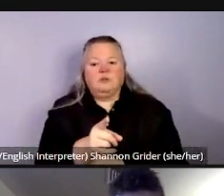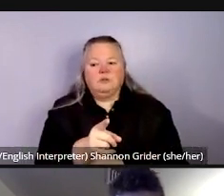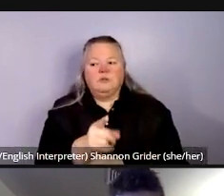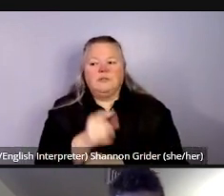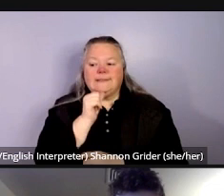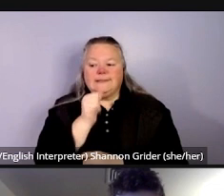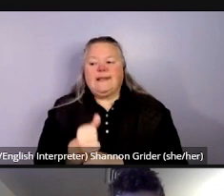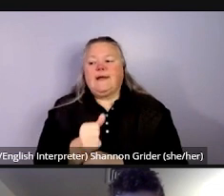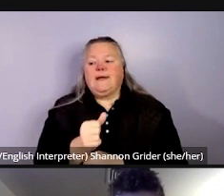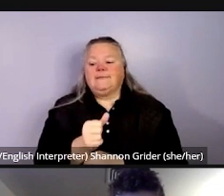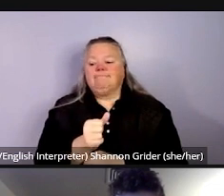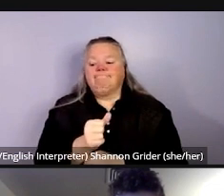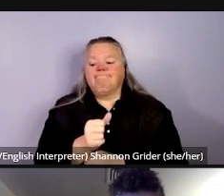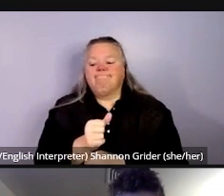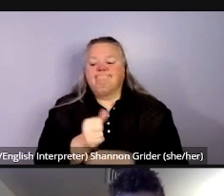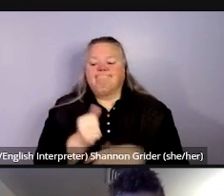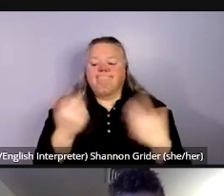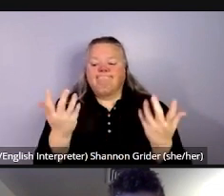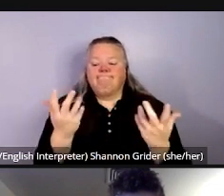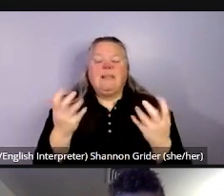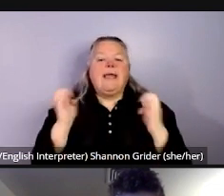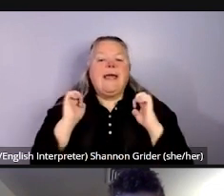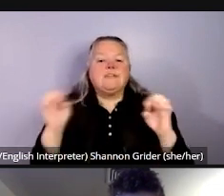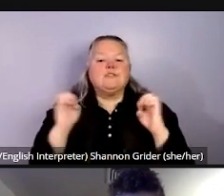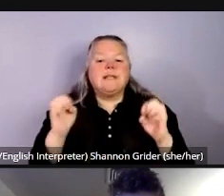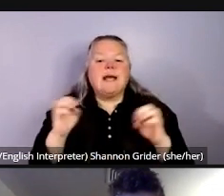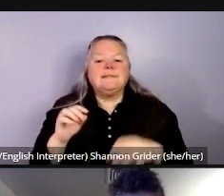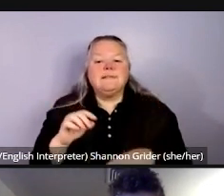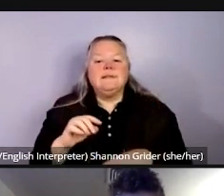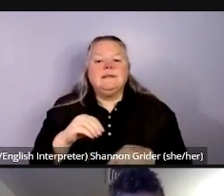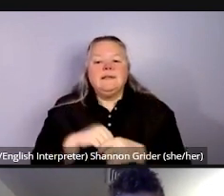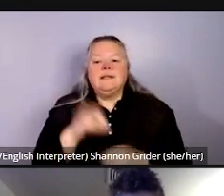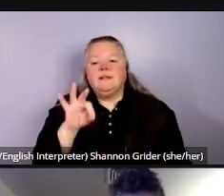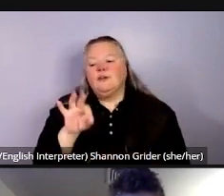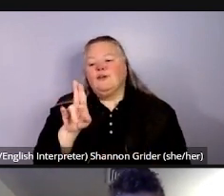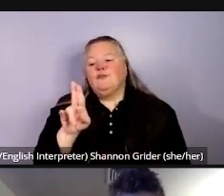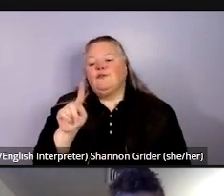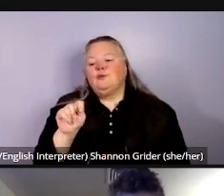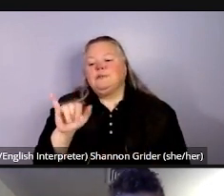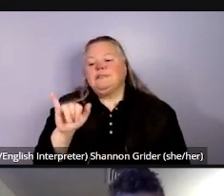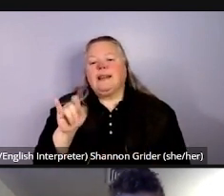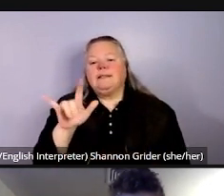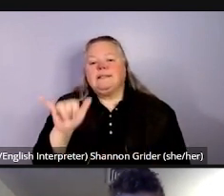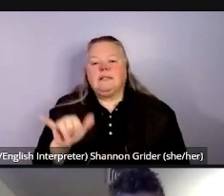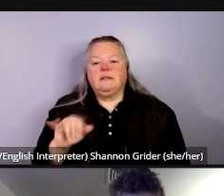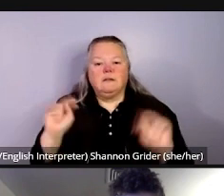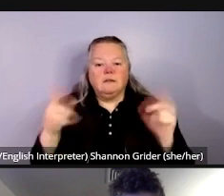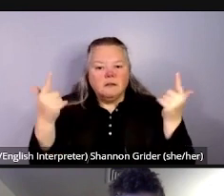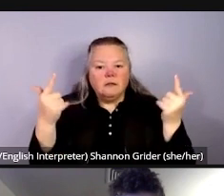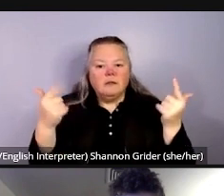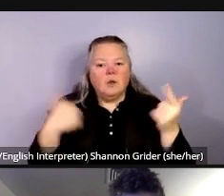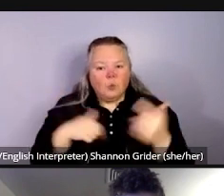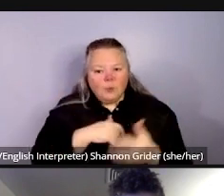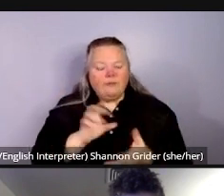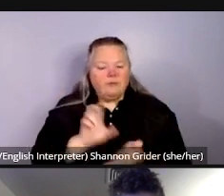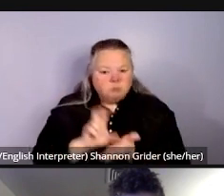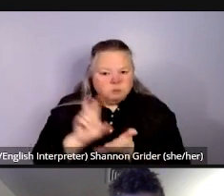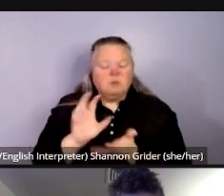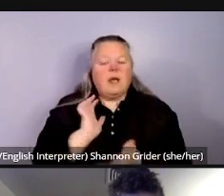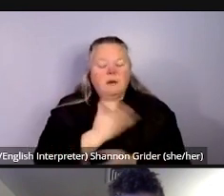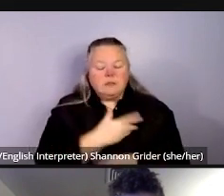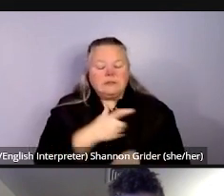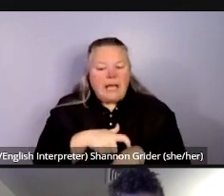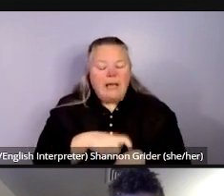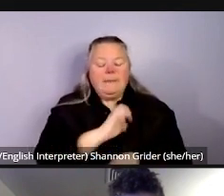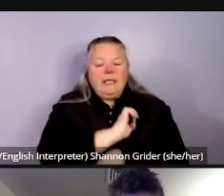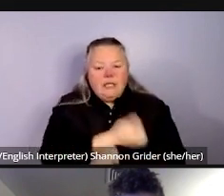not an exercise in futility. We want it to be that we all invested our time and energy in this, and a positive thing came out of